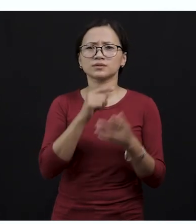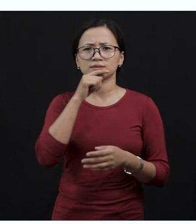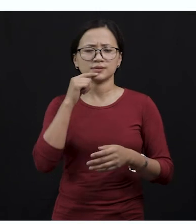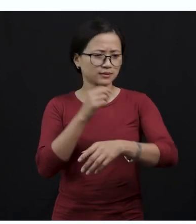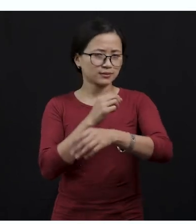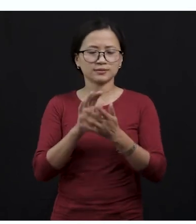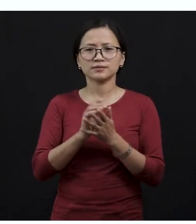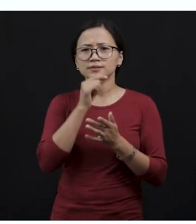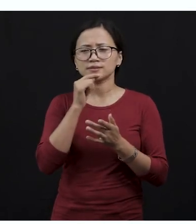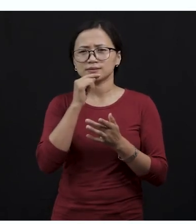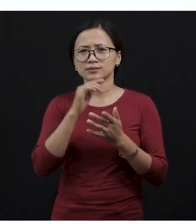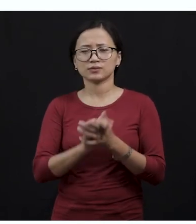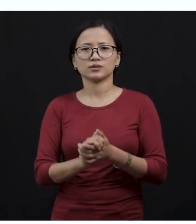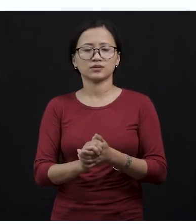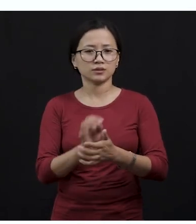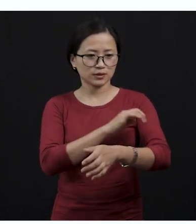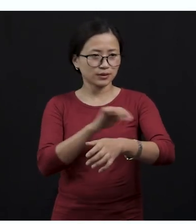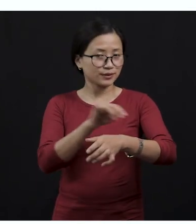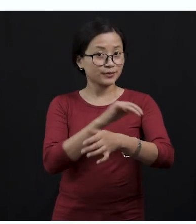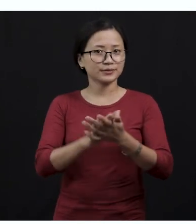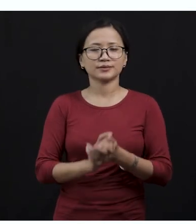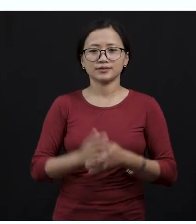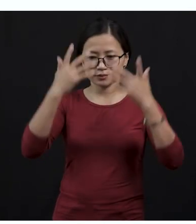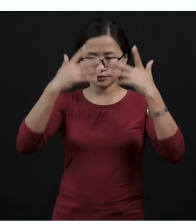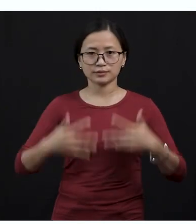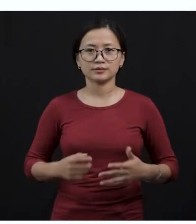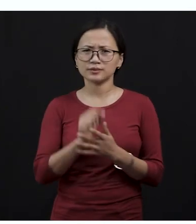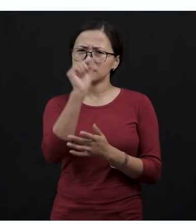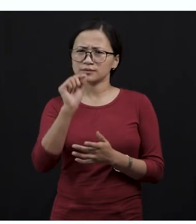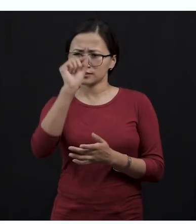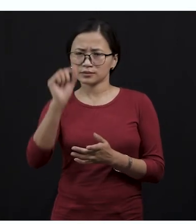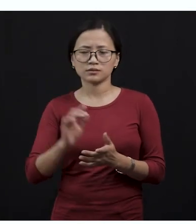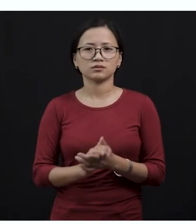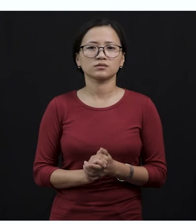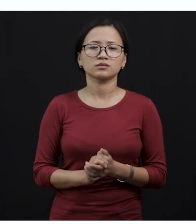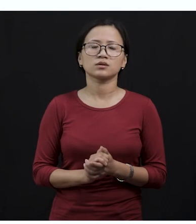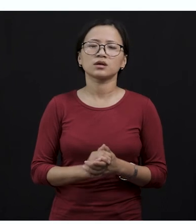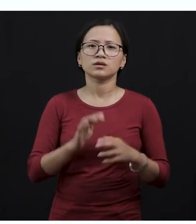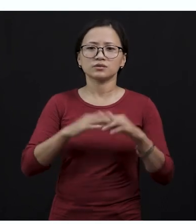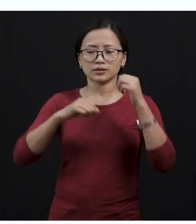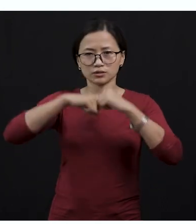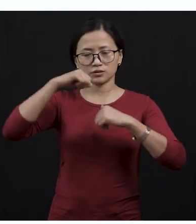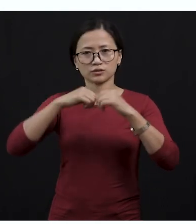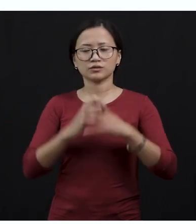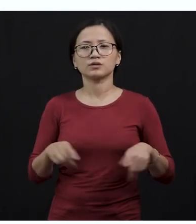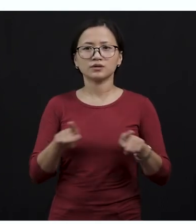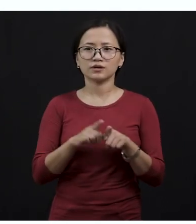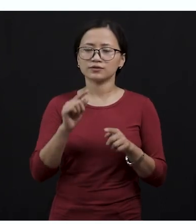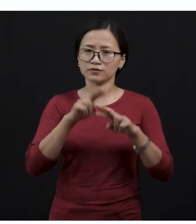cells. What are cells, children? Cells are the basic structural and functional unit of